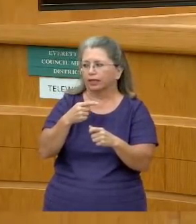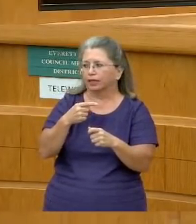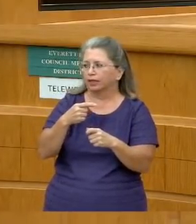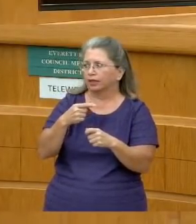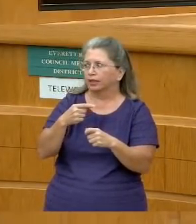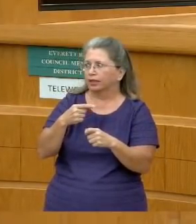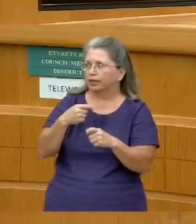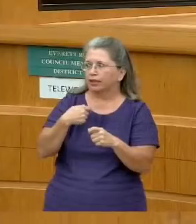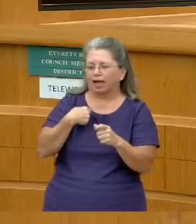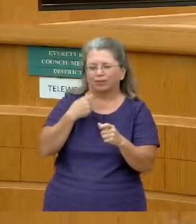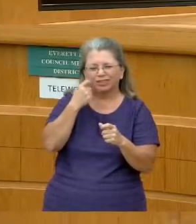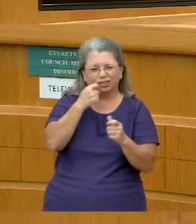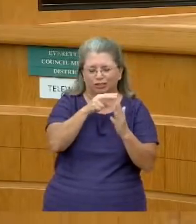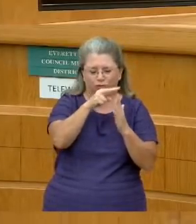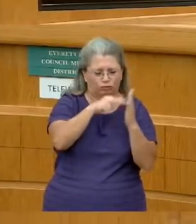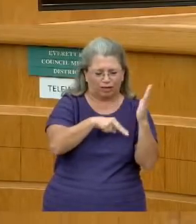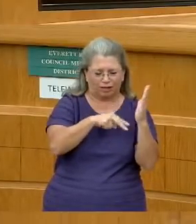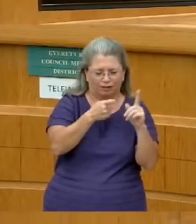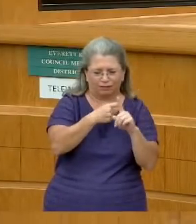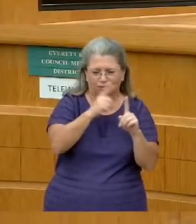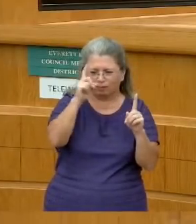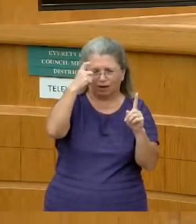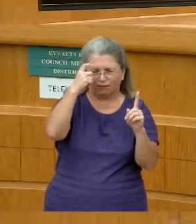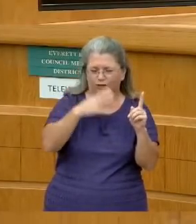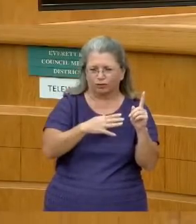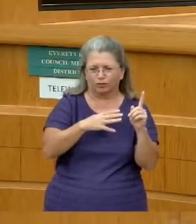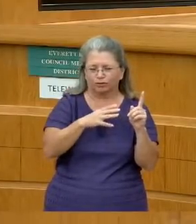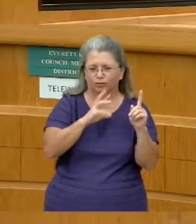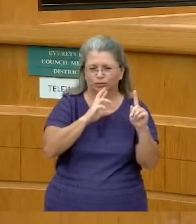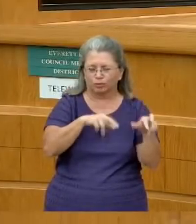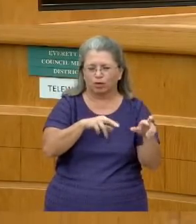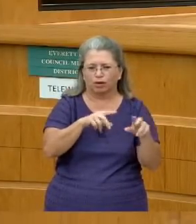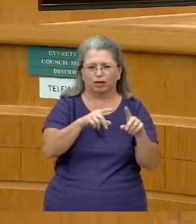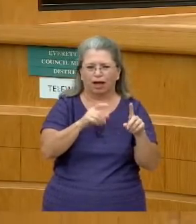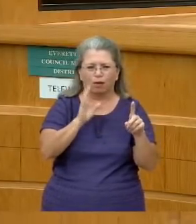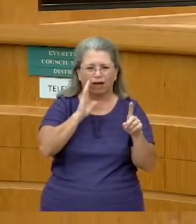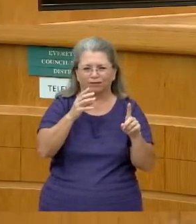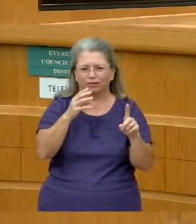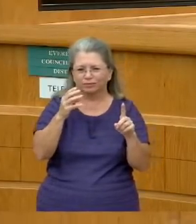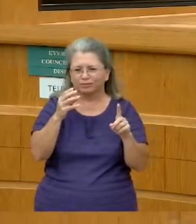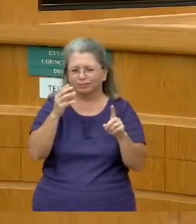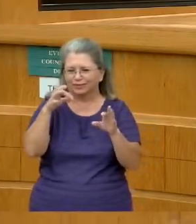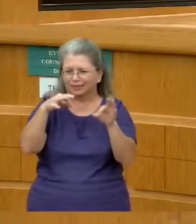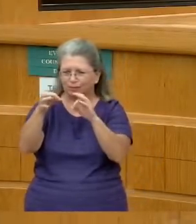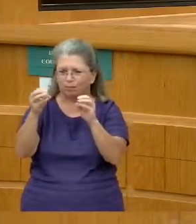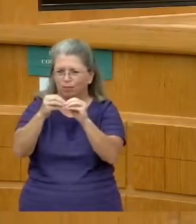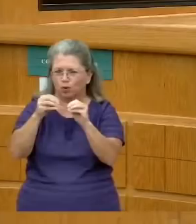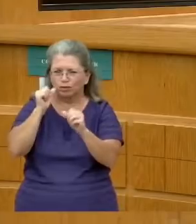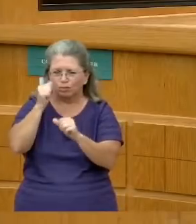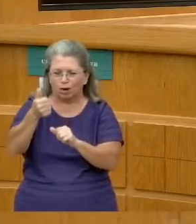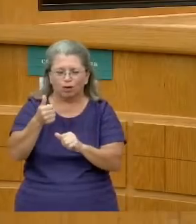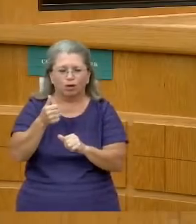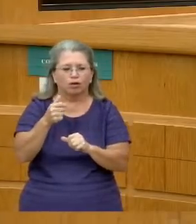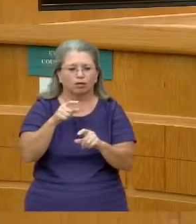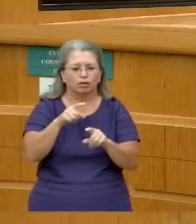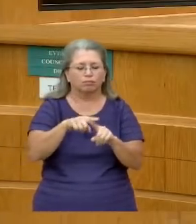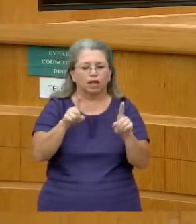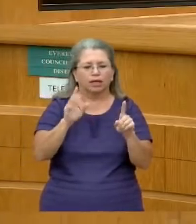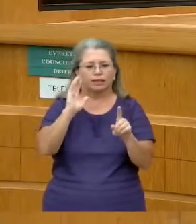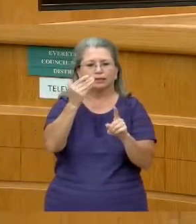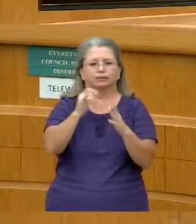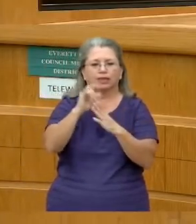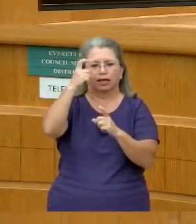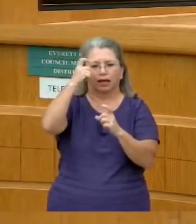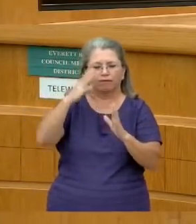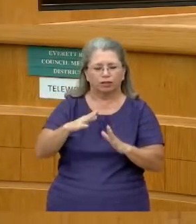to get back with you tomorrow with a full report, but it appears that the governor has issued some guidance, and TEA has as well, on